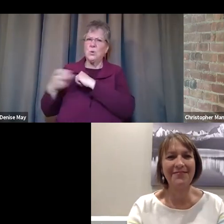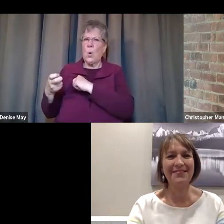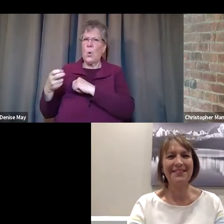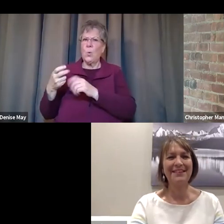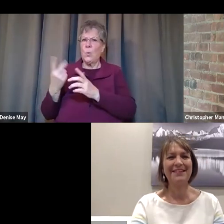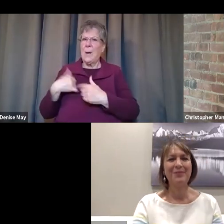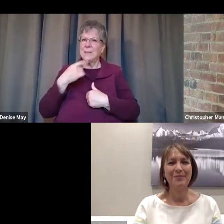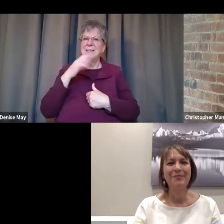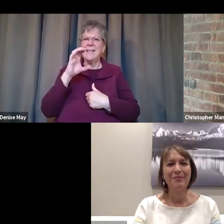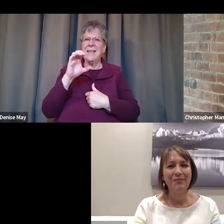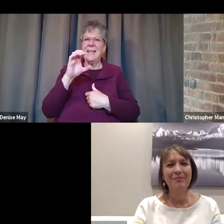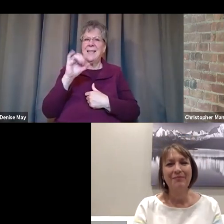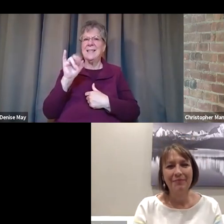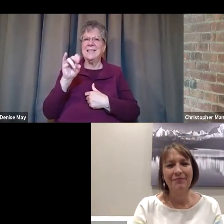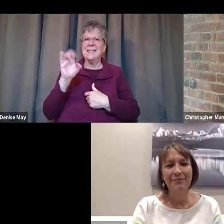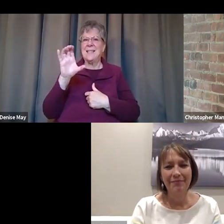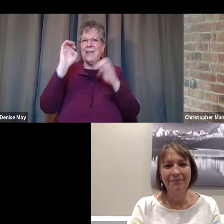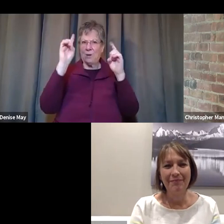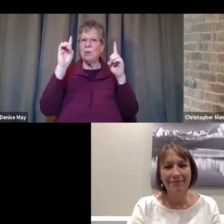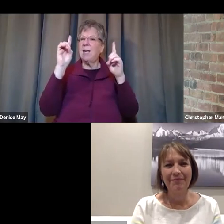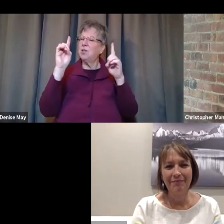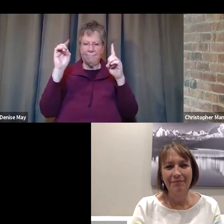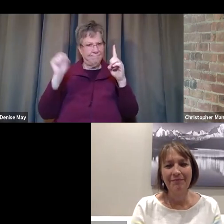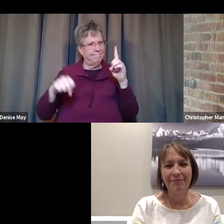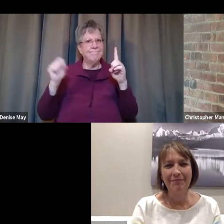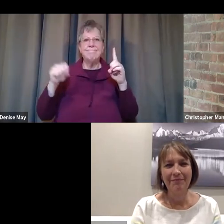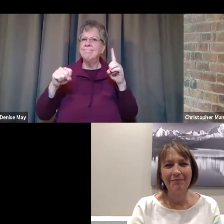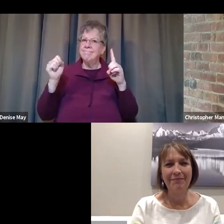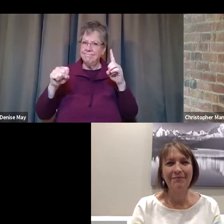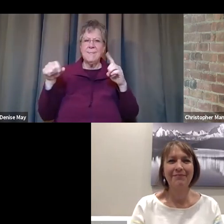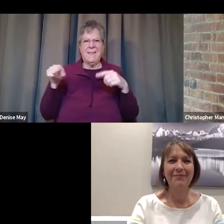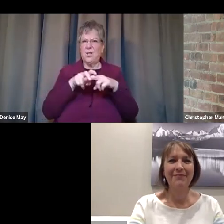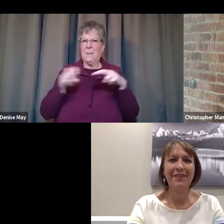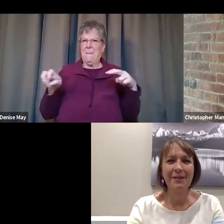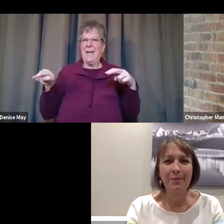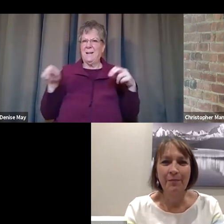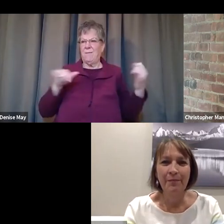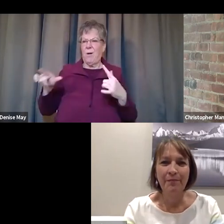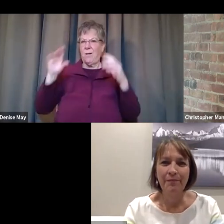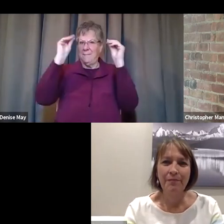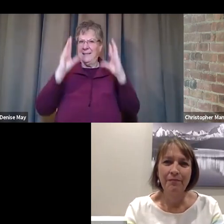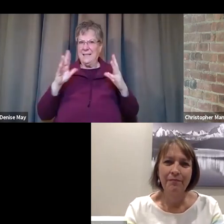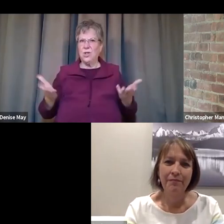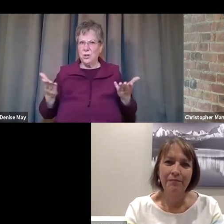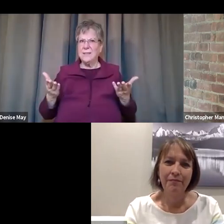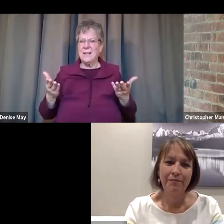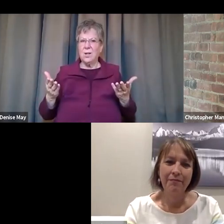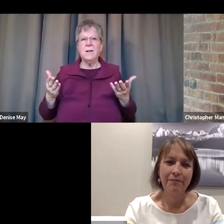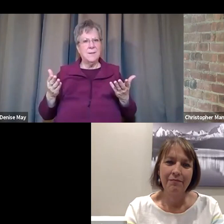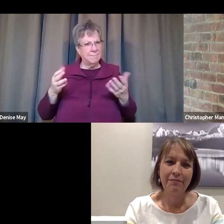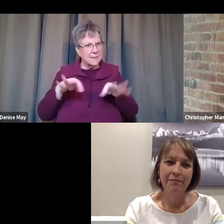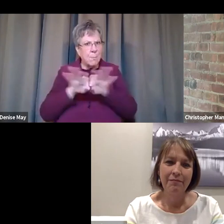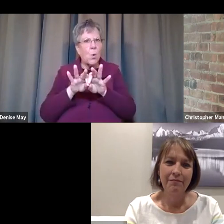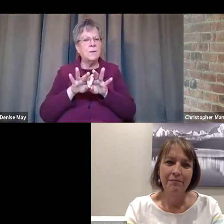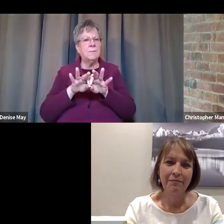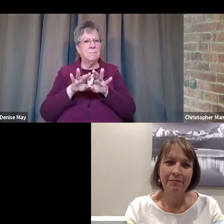civic education, right? Biased panel here of teachers. I think